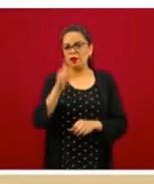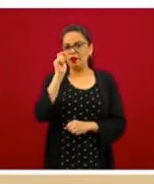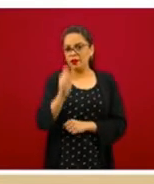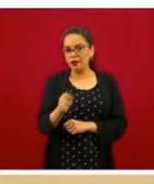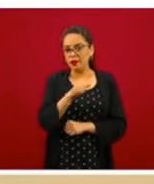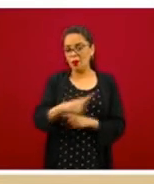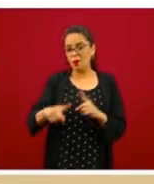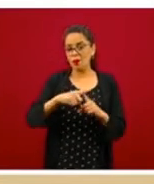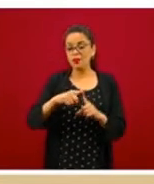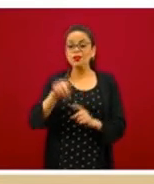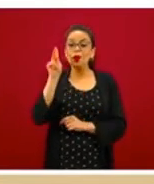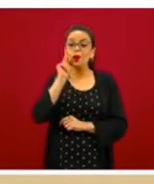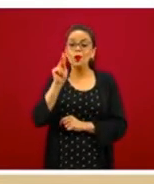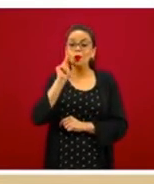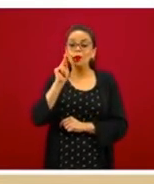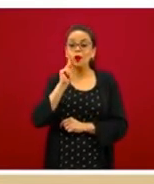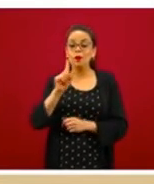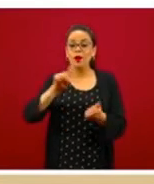criteria.